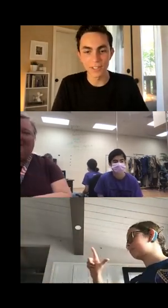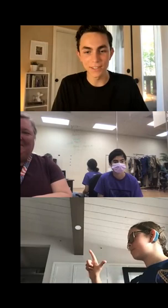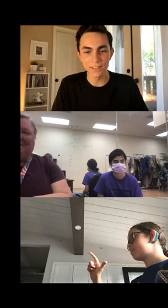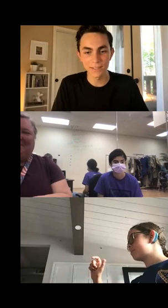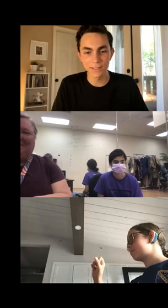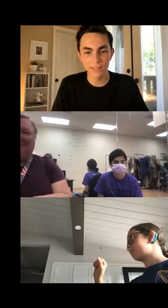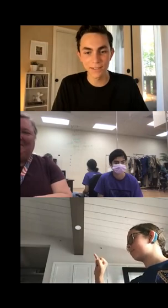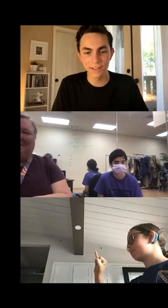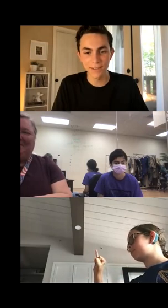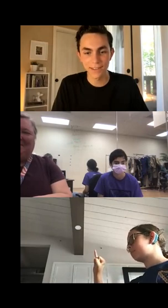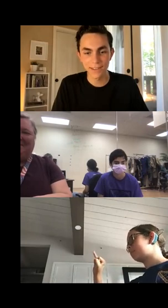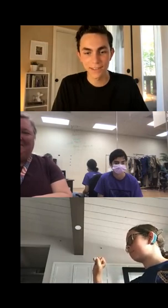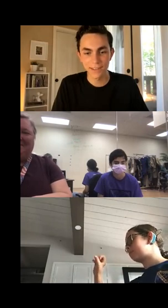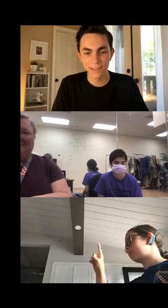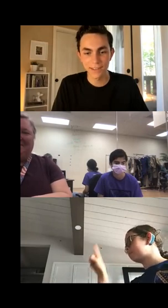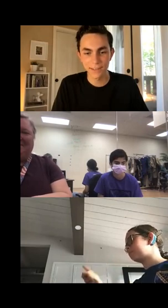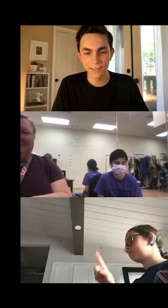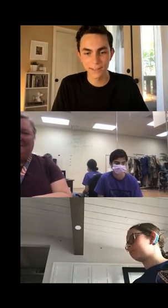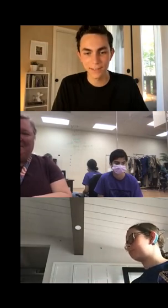Very good.